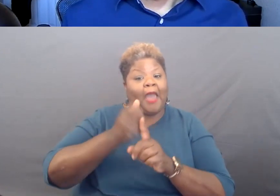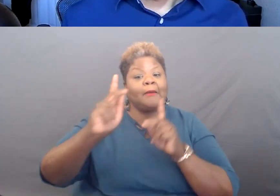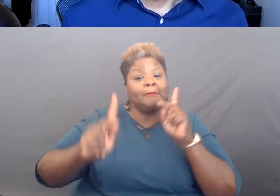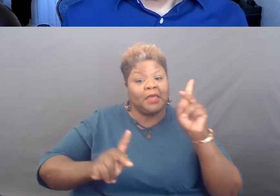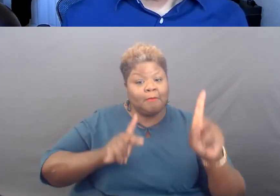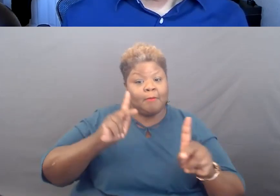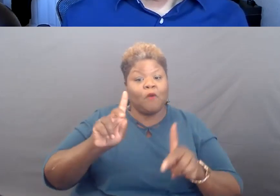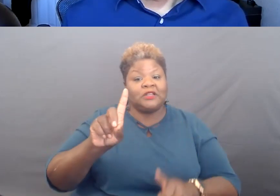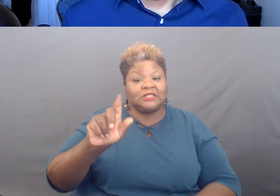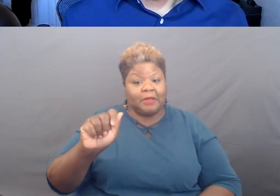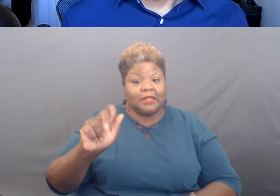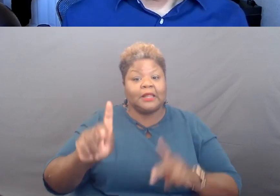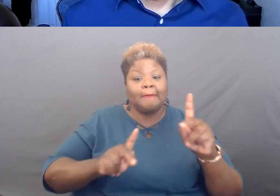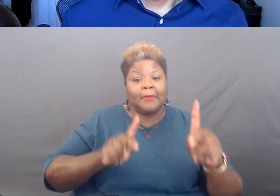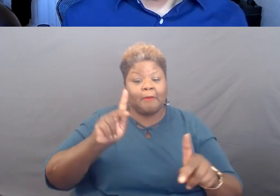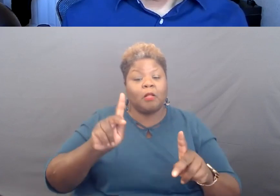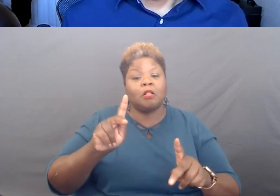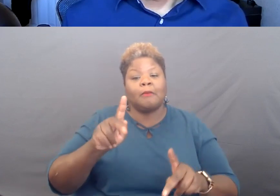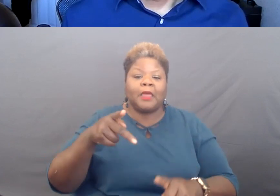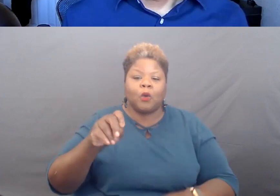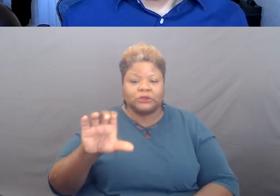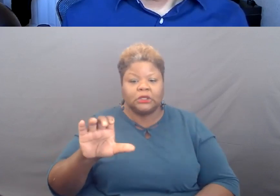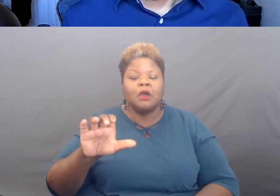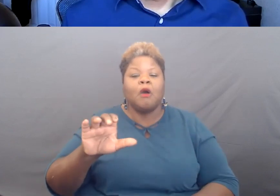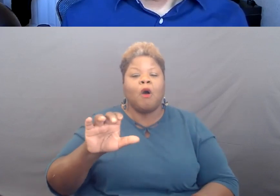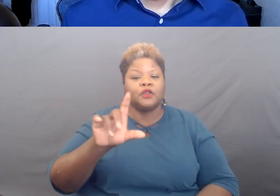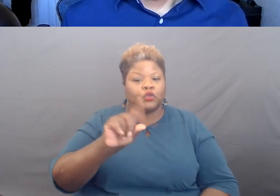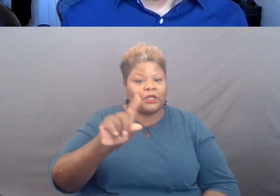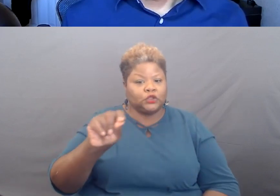of color on the outcome of the 2020 general election with